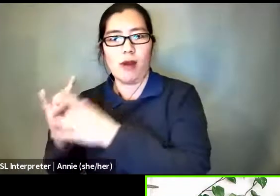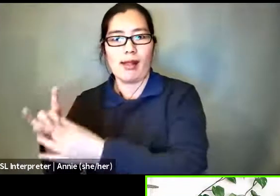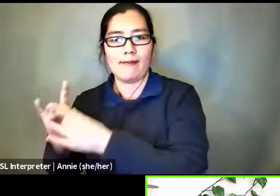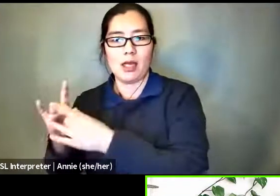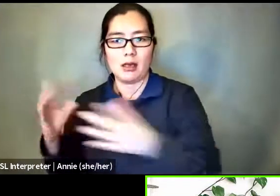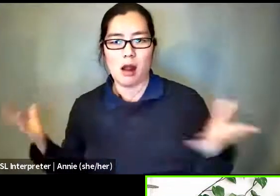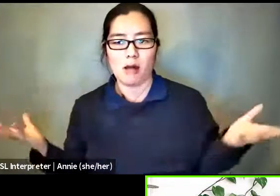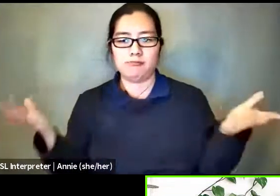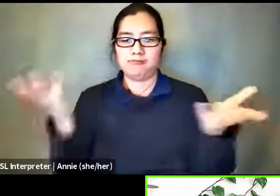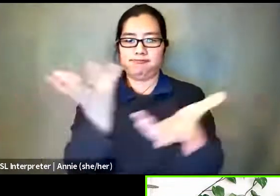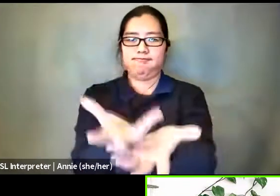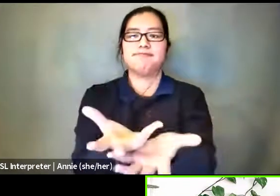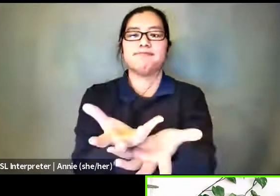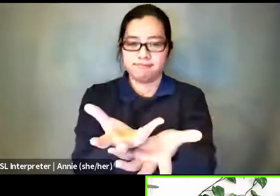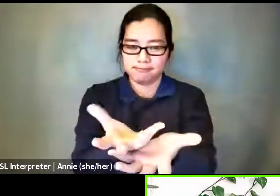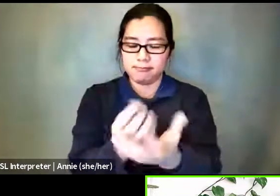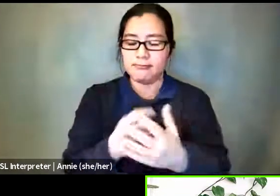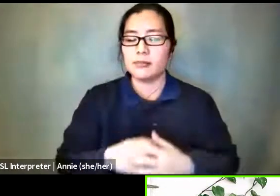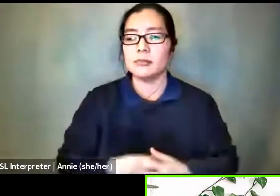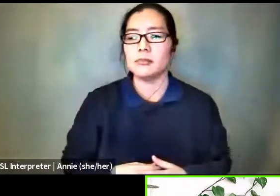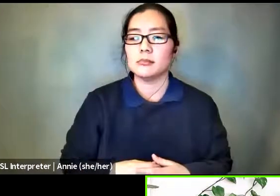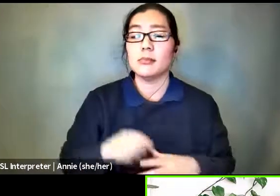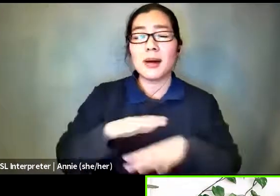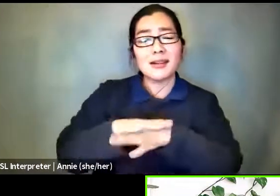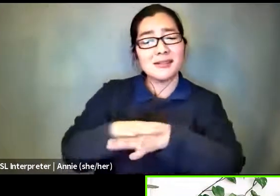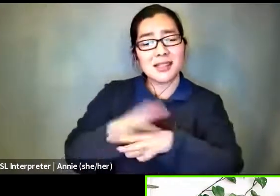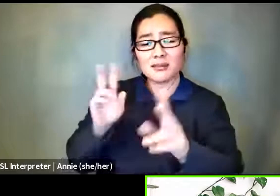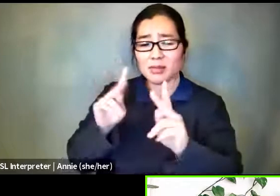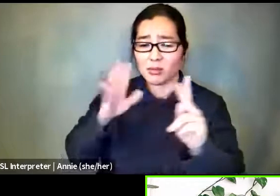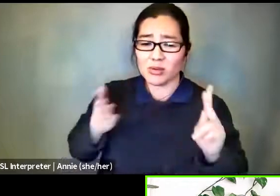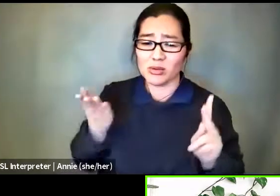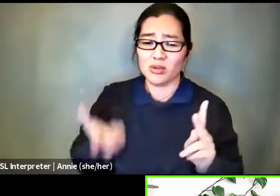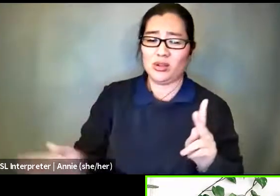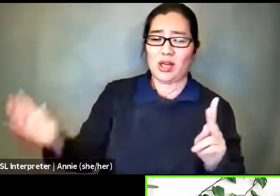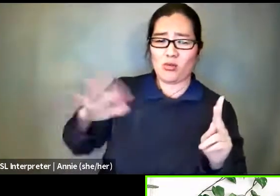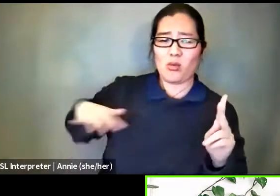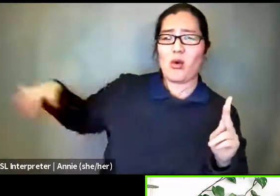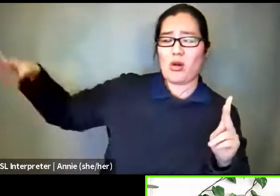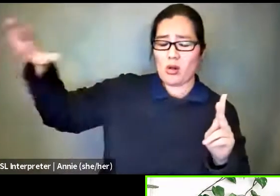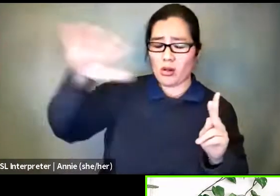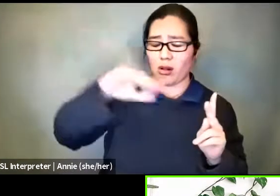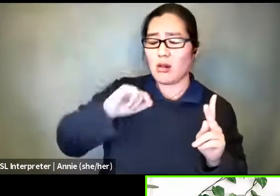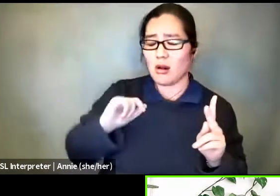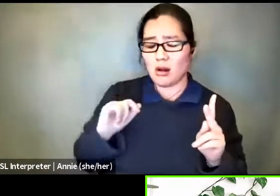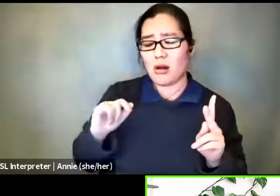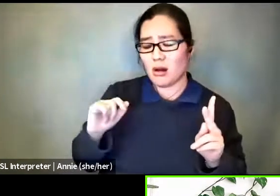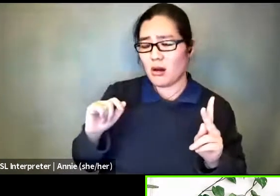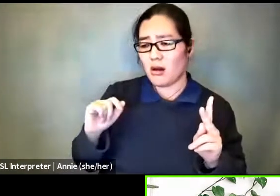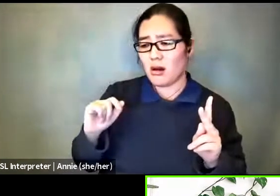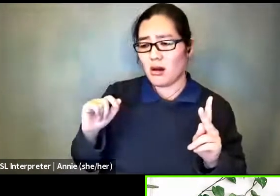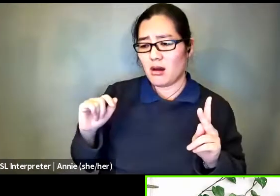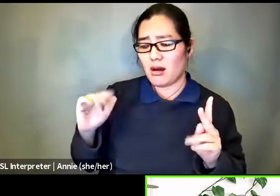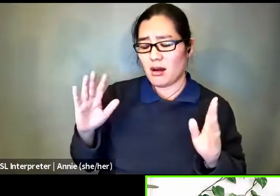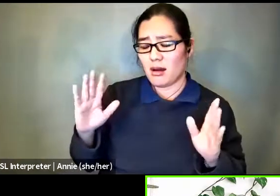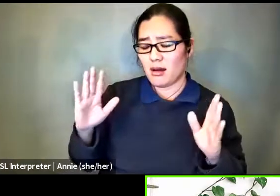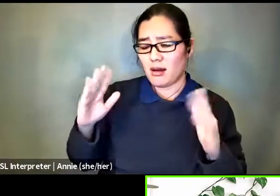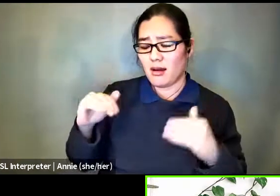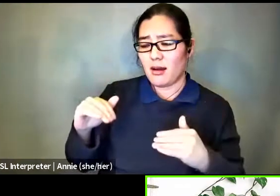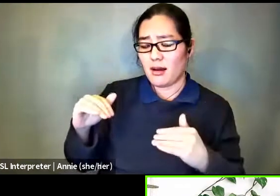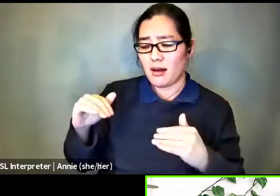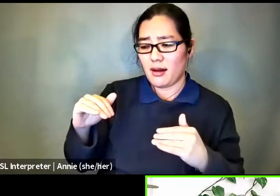Native students overall, though, have some of the lowest college going rates of any racial or ethnic group in the